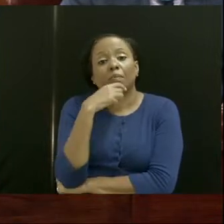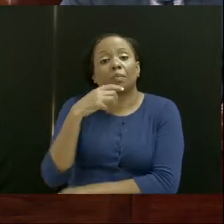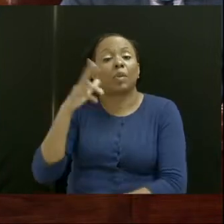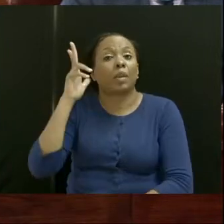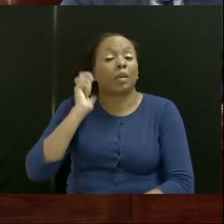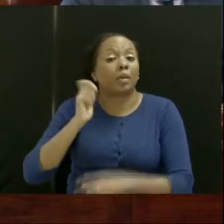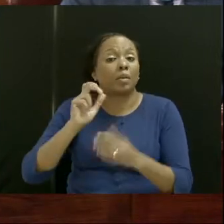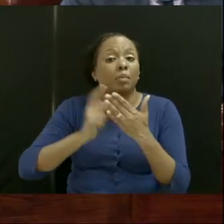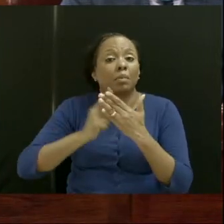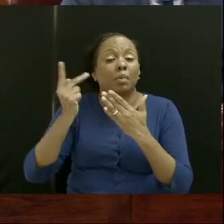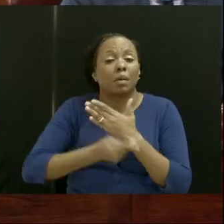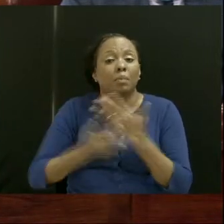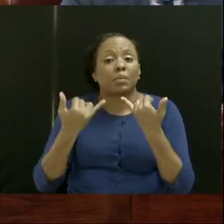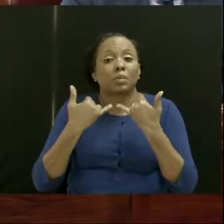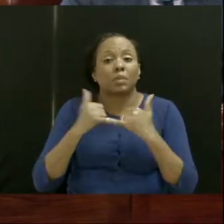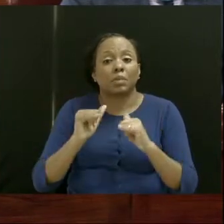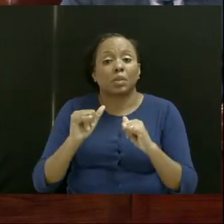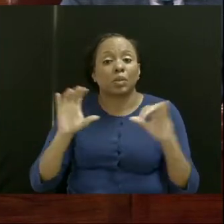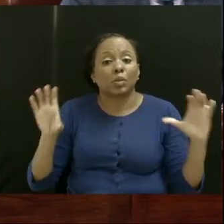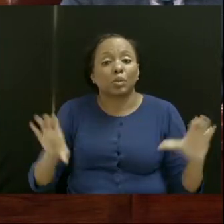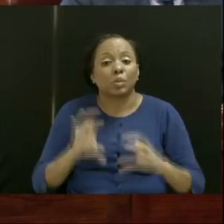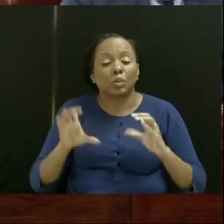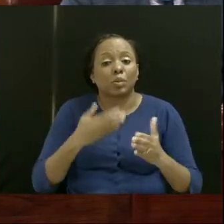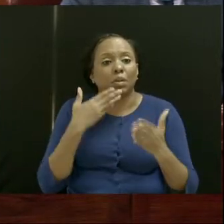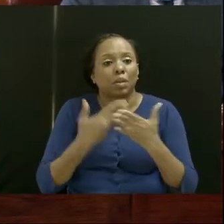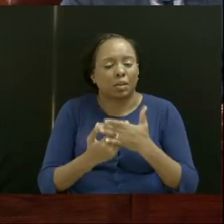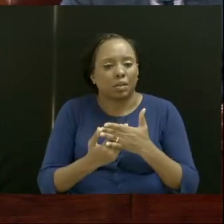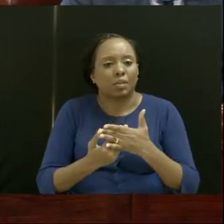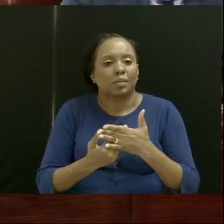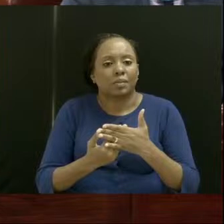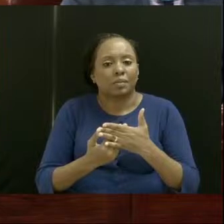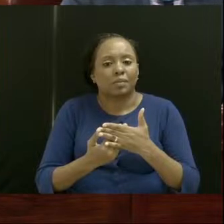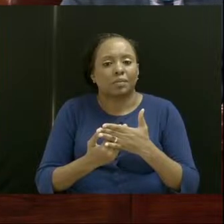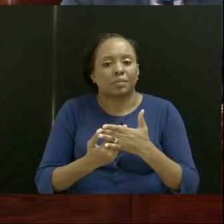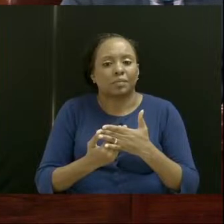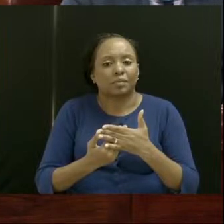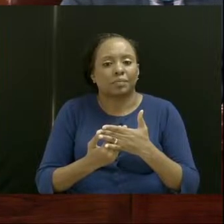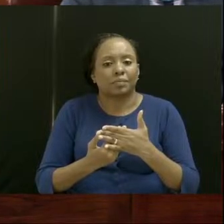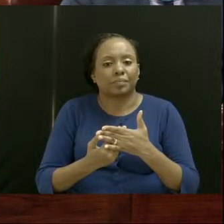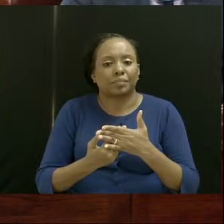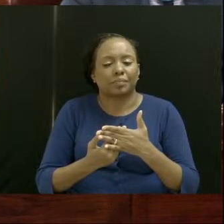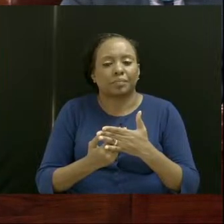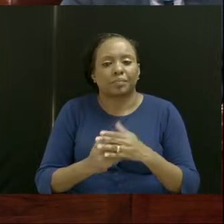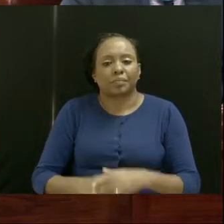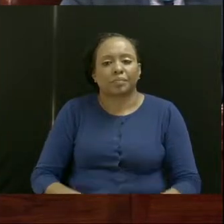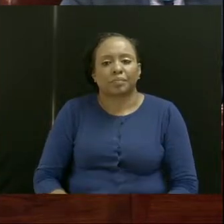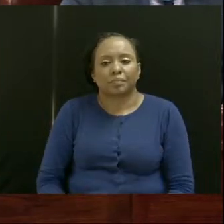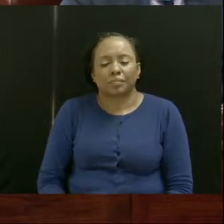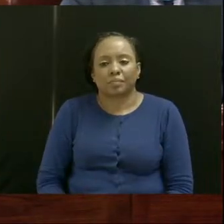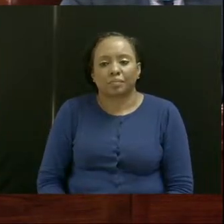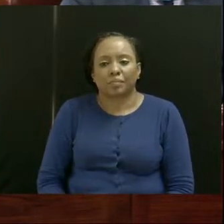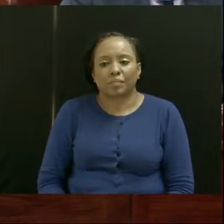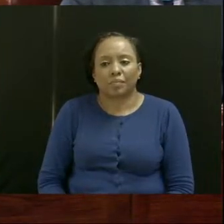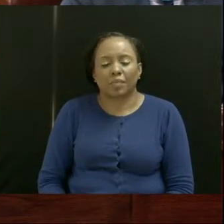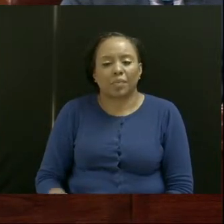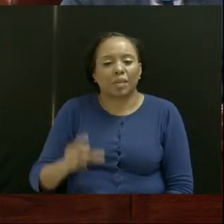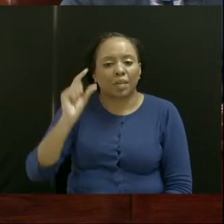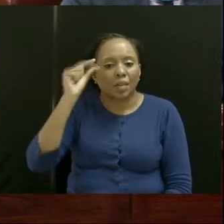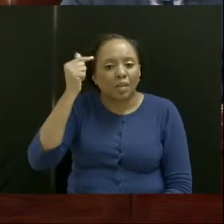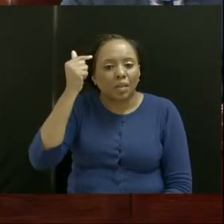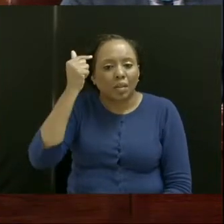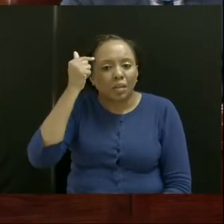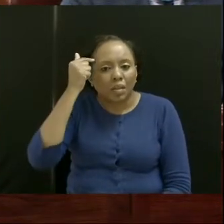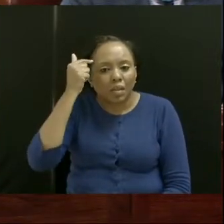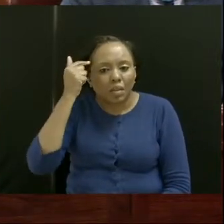The program is performing well, perhaps because government is getting what it seeks to get, well, not all, but getting